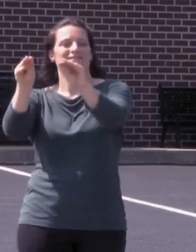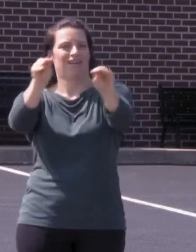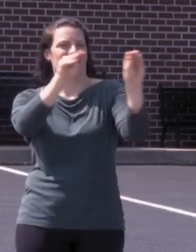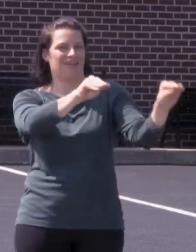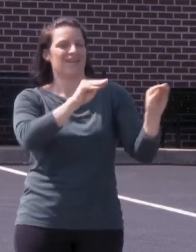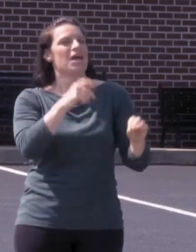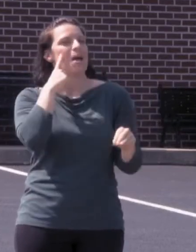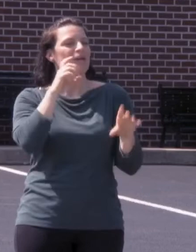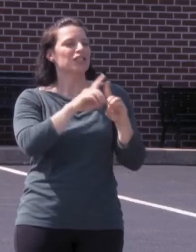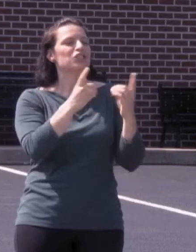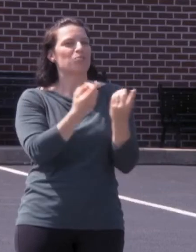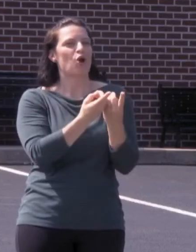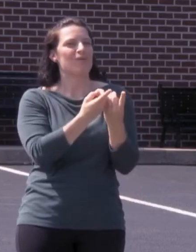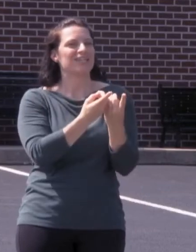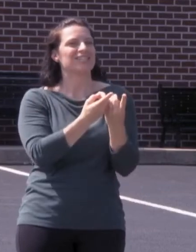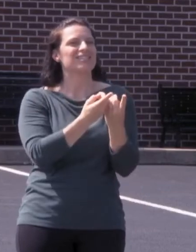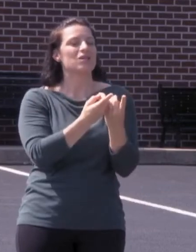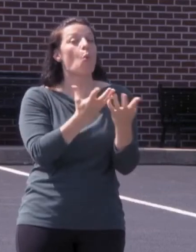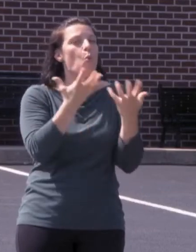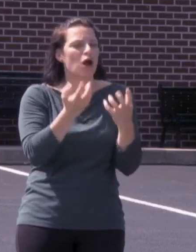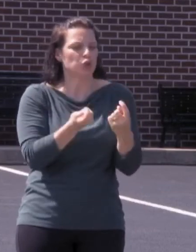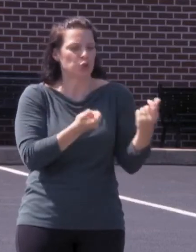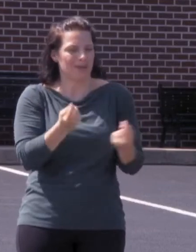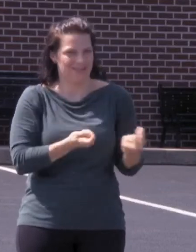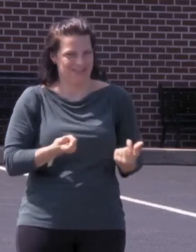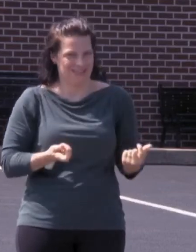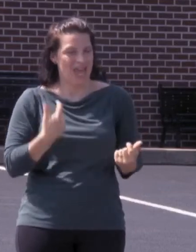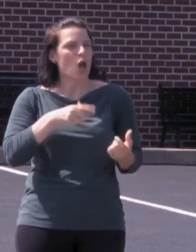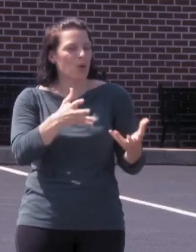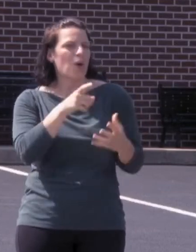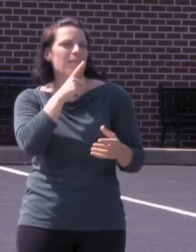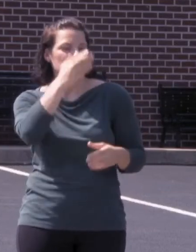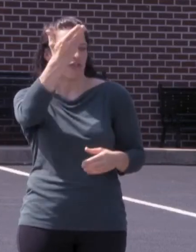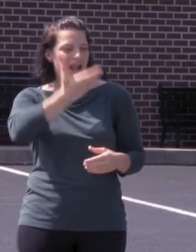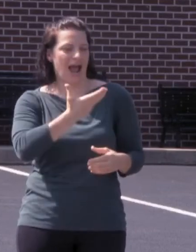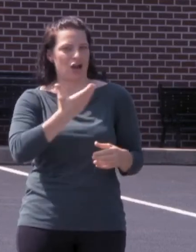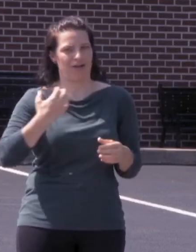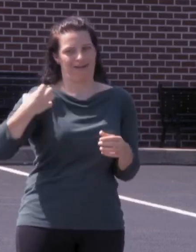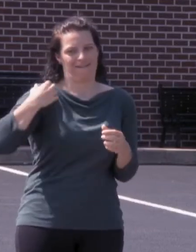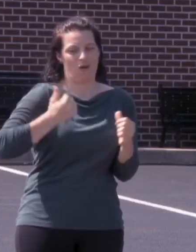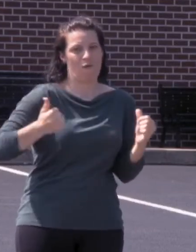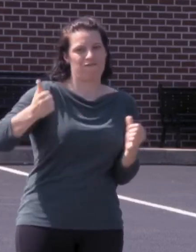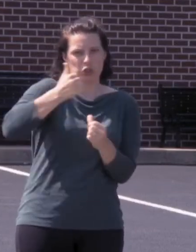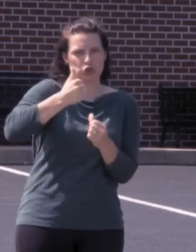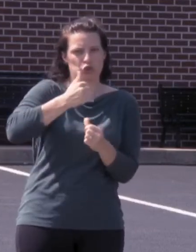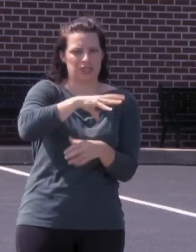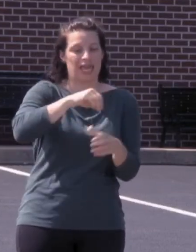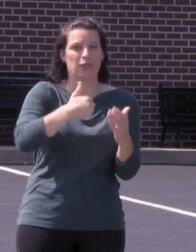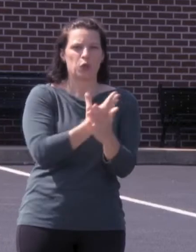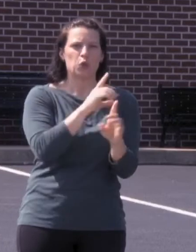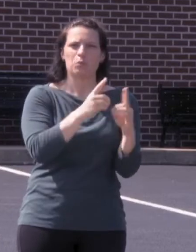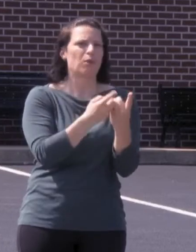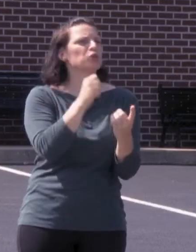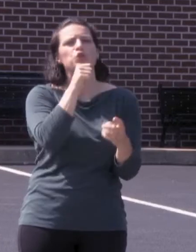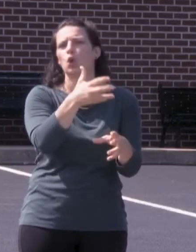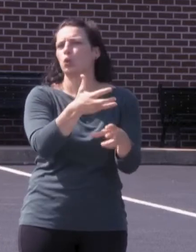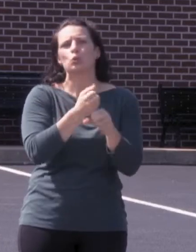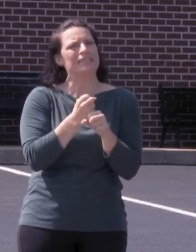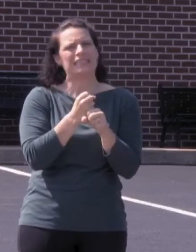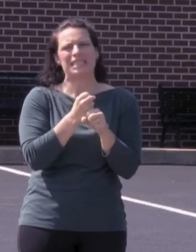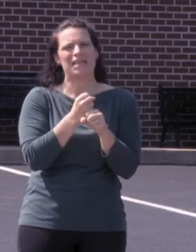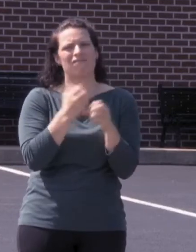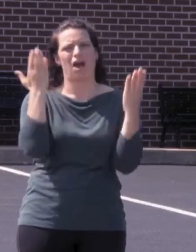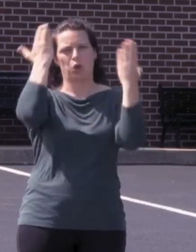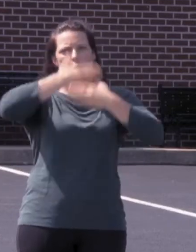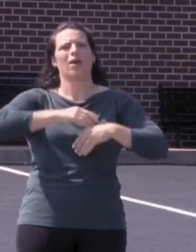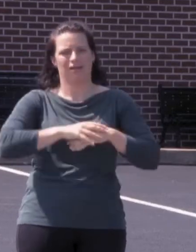because departments are seeking to weed them out, and that we want to make sure hiring officials in the new departments don't receive them